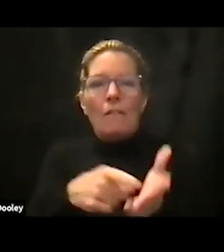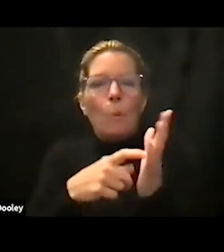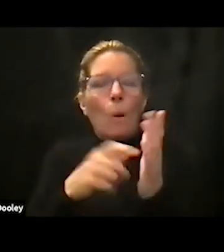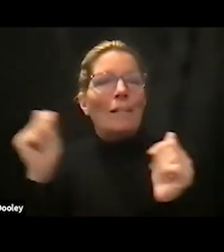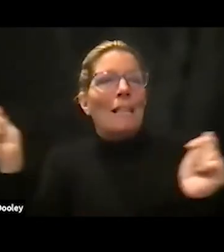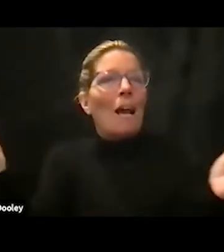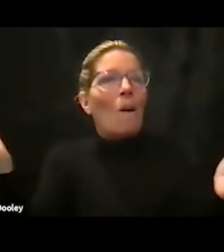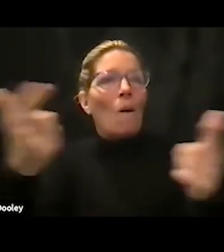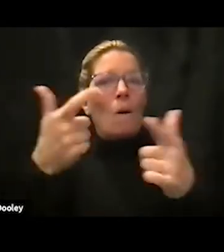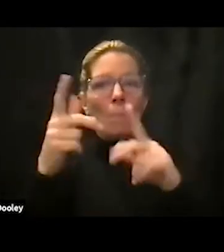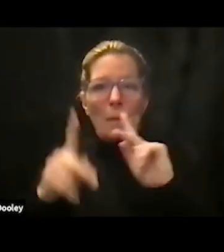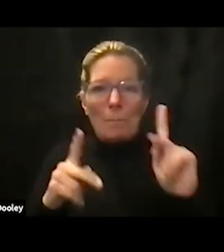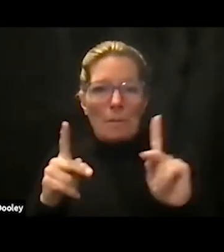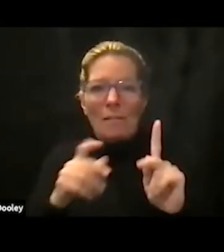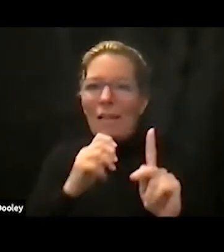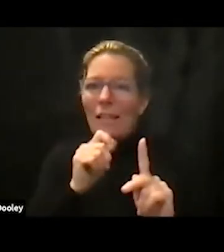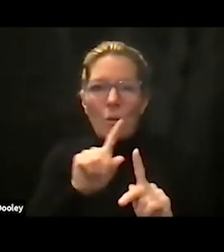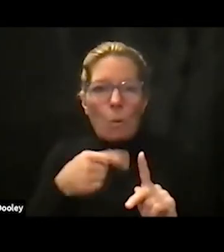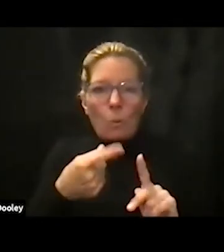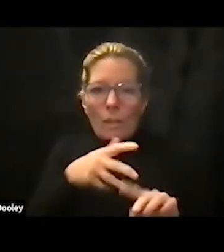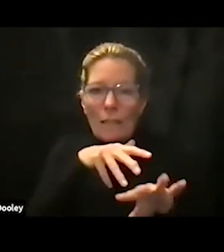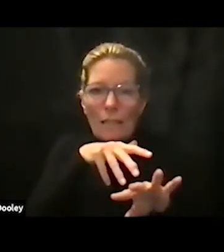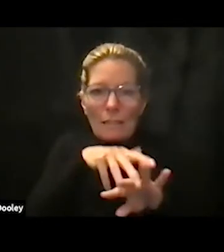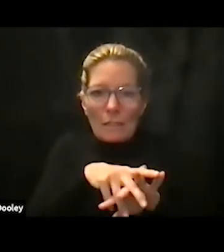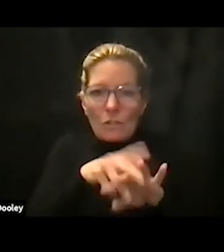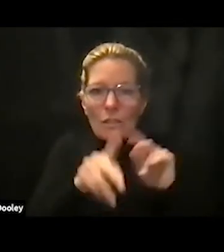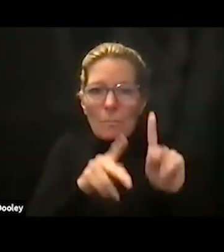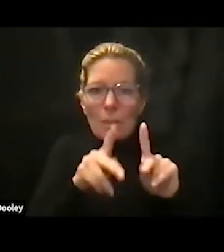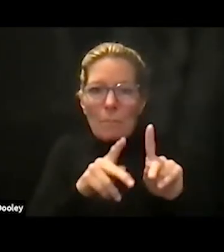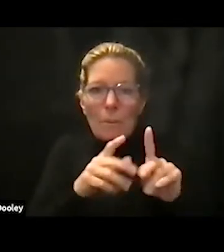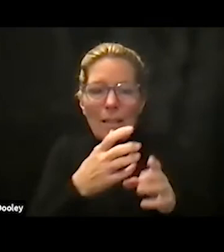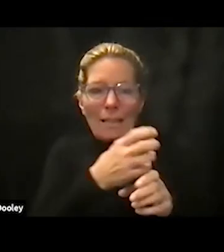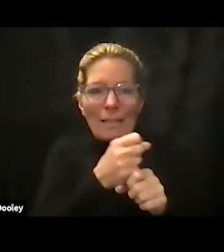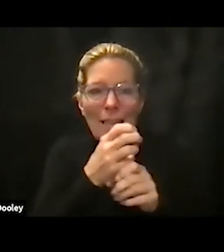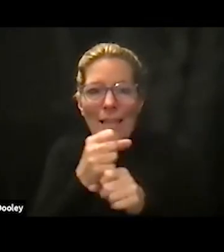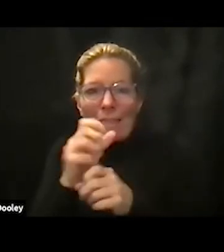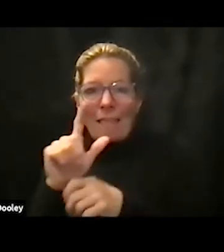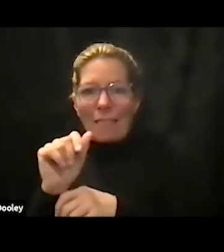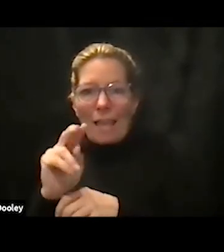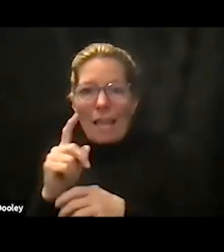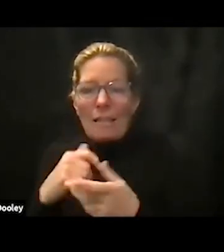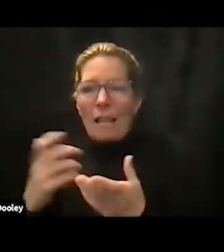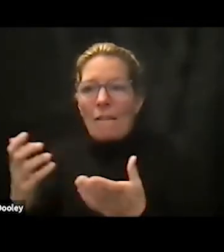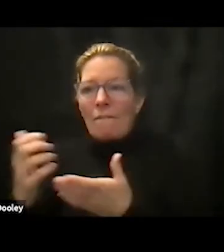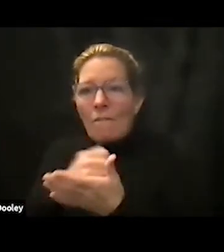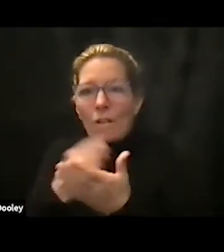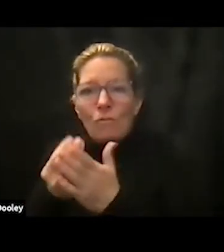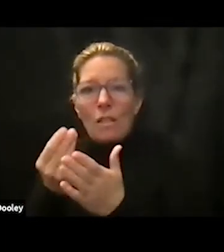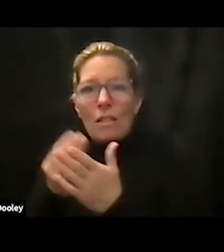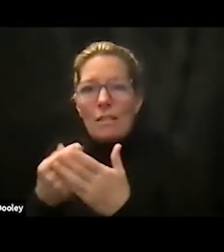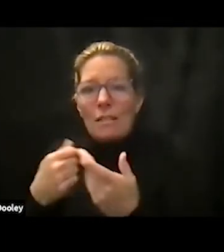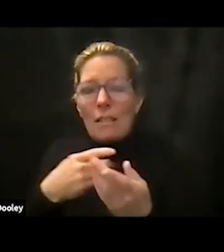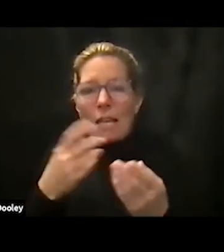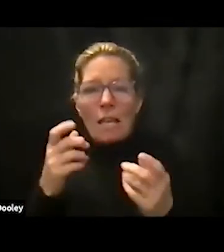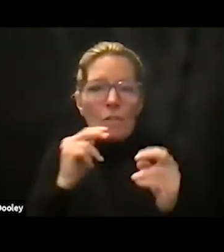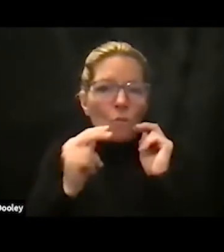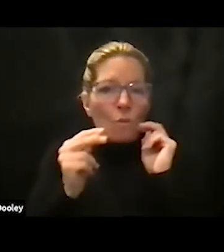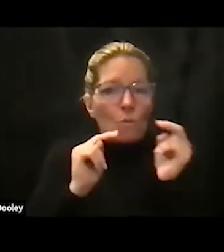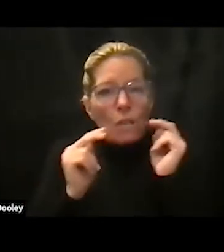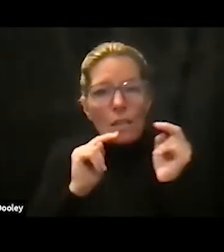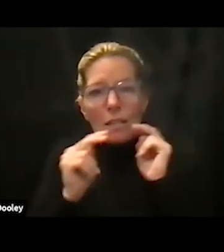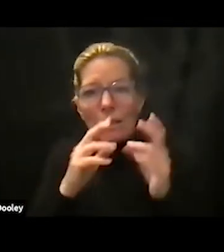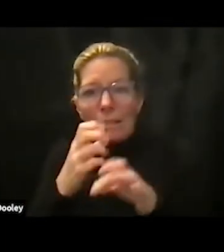It's not just Indigenous peoples securing the land and fundraising for it and doing those